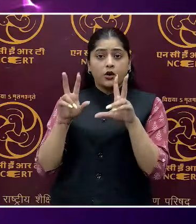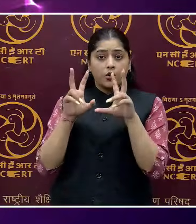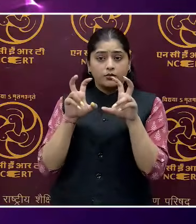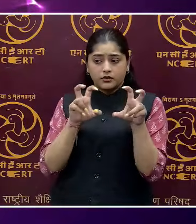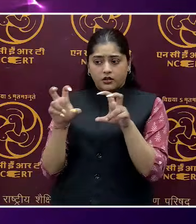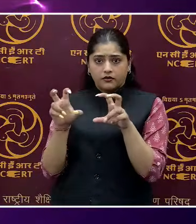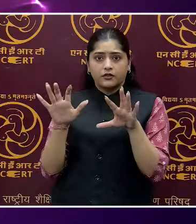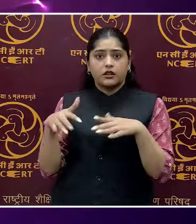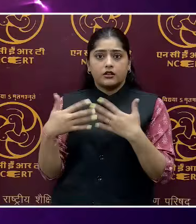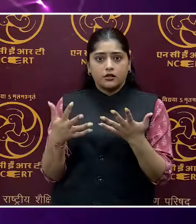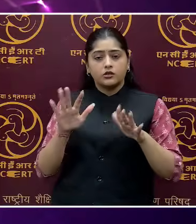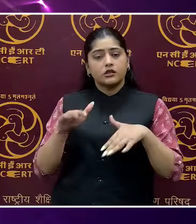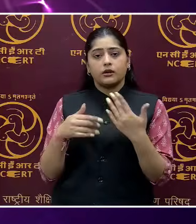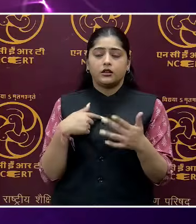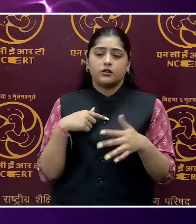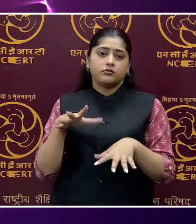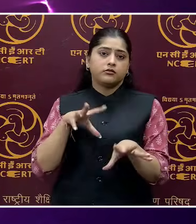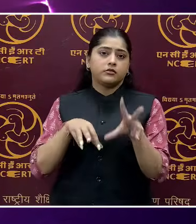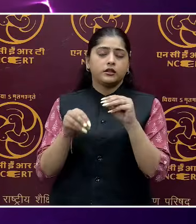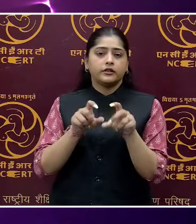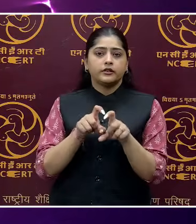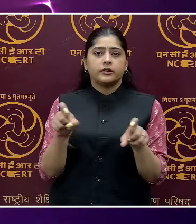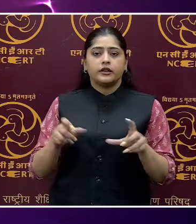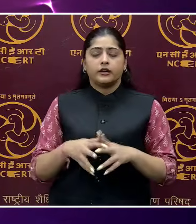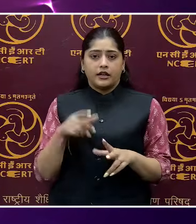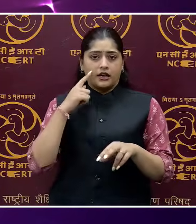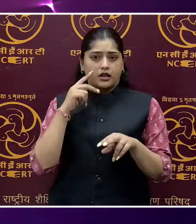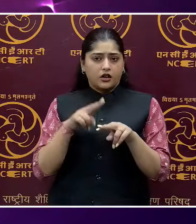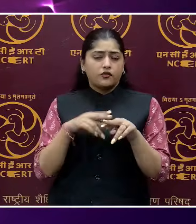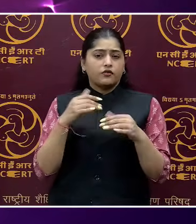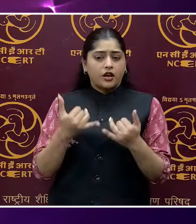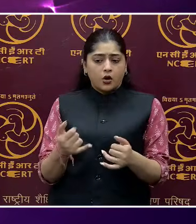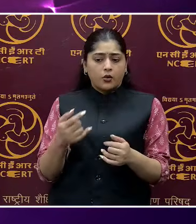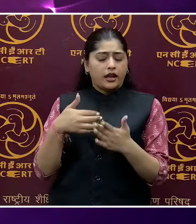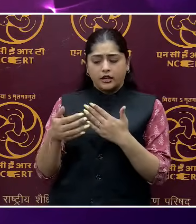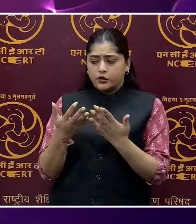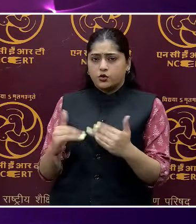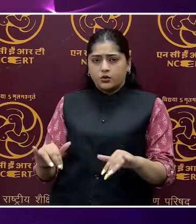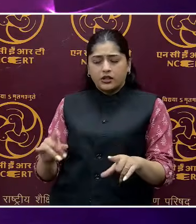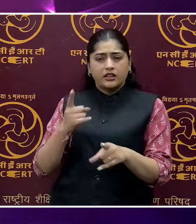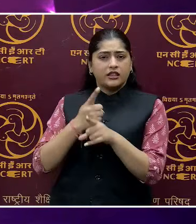part. So now, if any student or learner want to